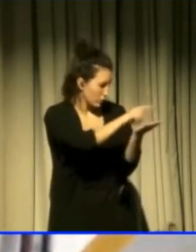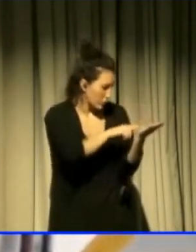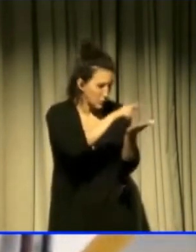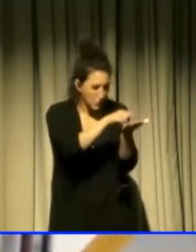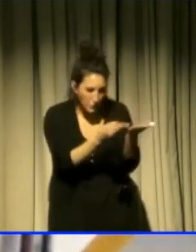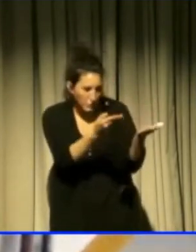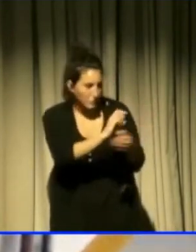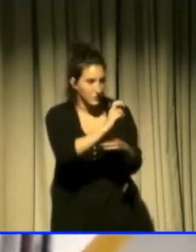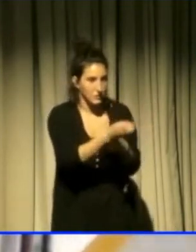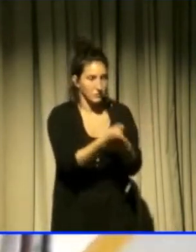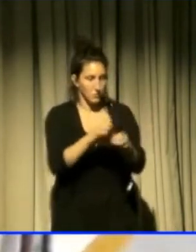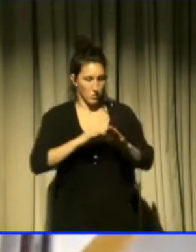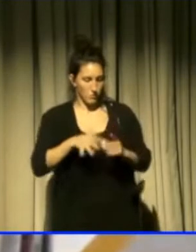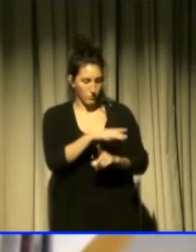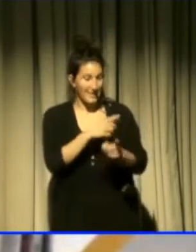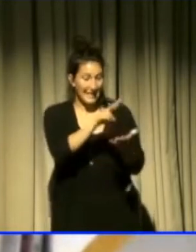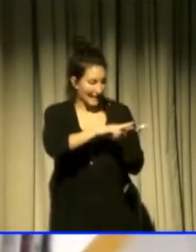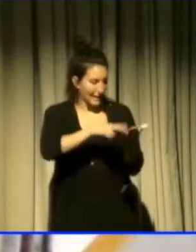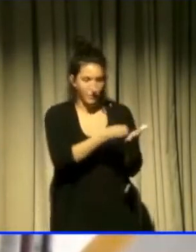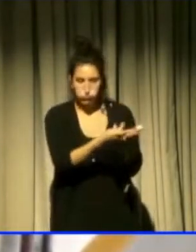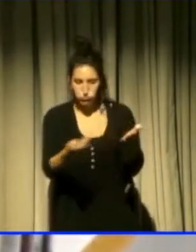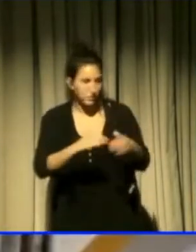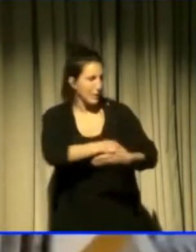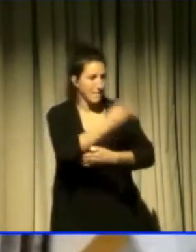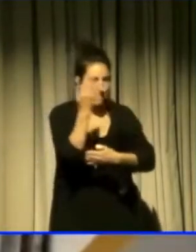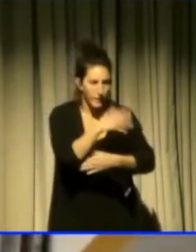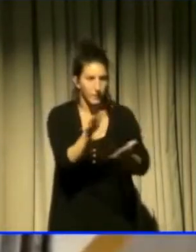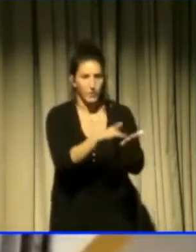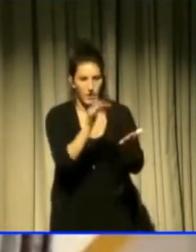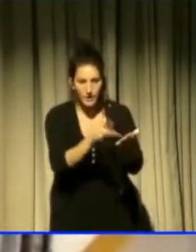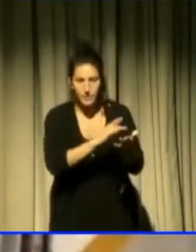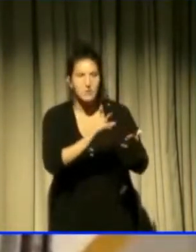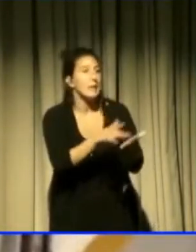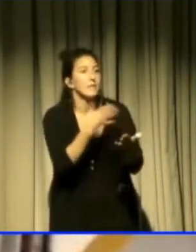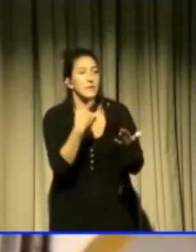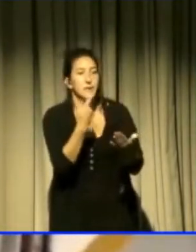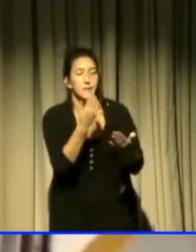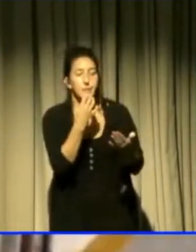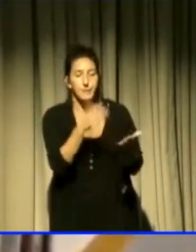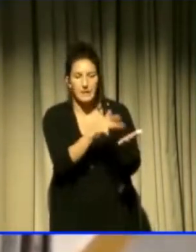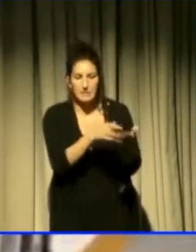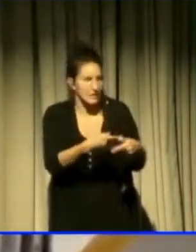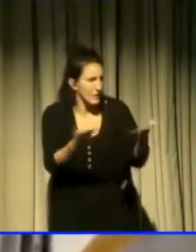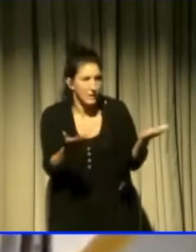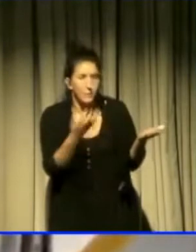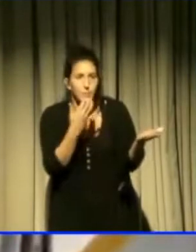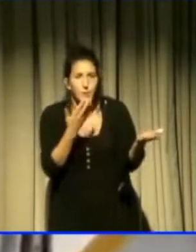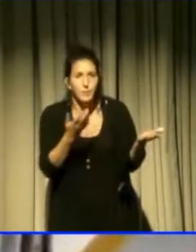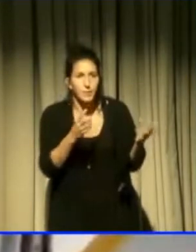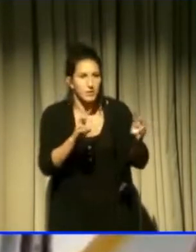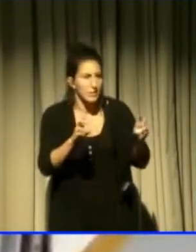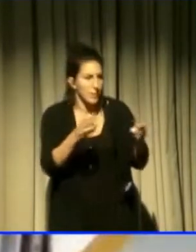like newspapers, magazines, and with magazines I mean like all kinds of magazines like Harvard Business Review